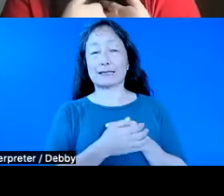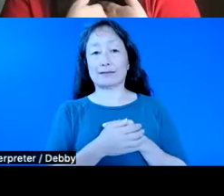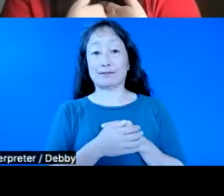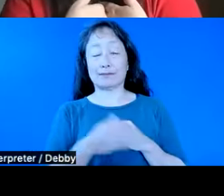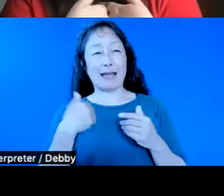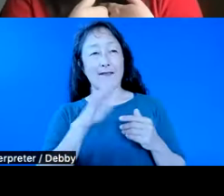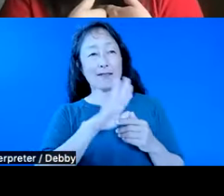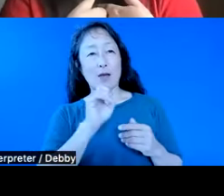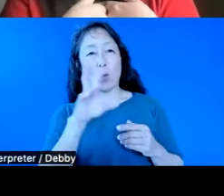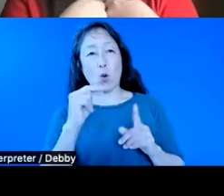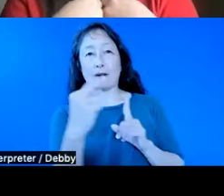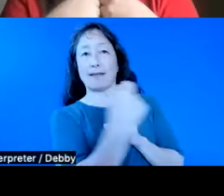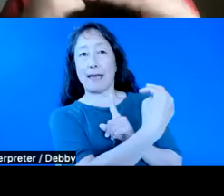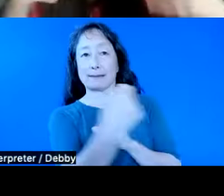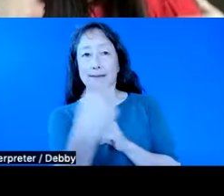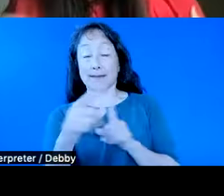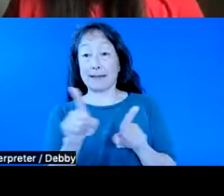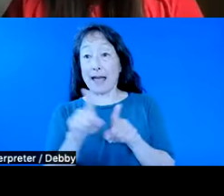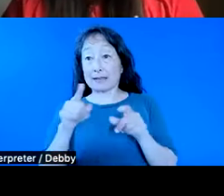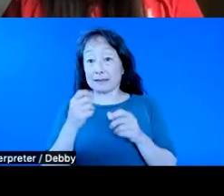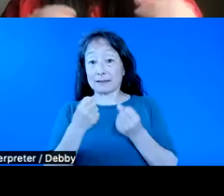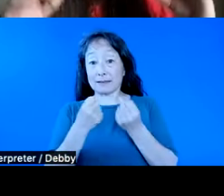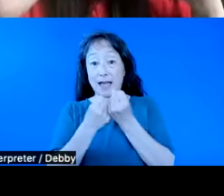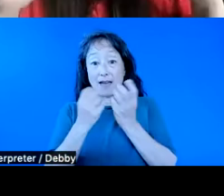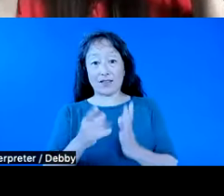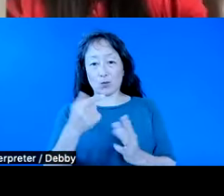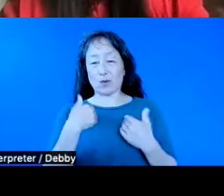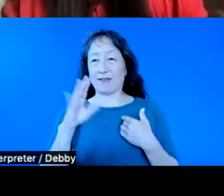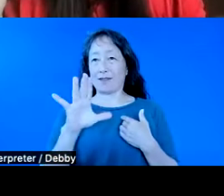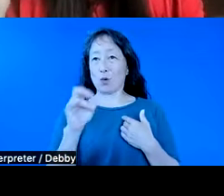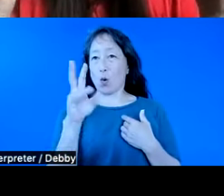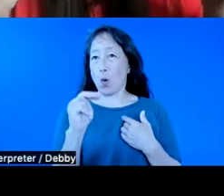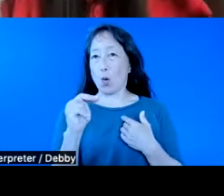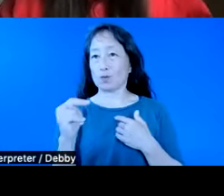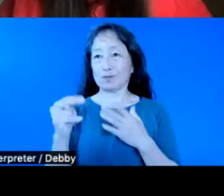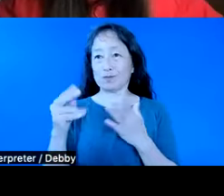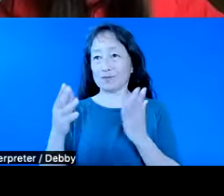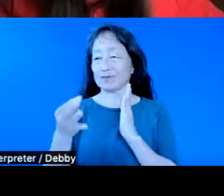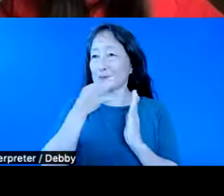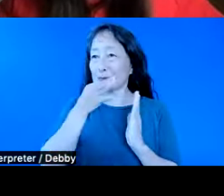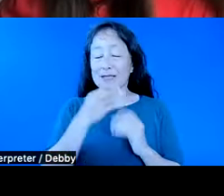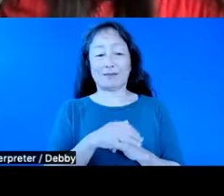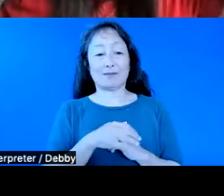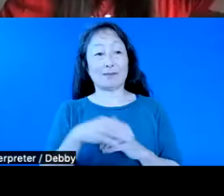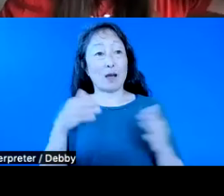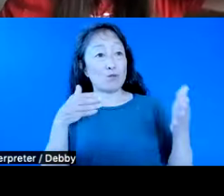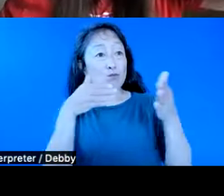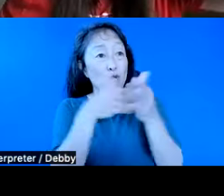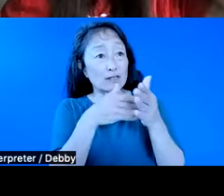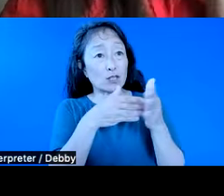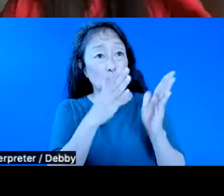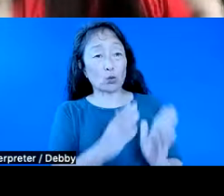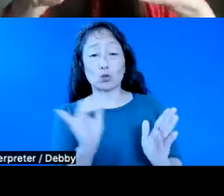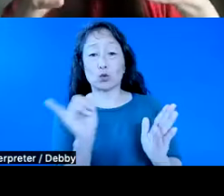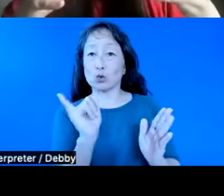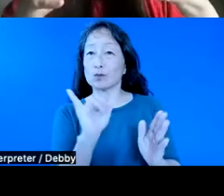coming with your own space. Prosecution, brings their own level of expertise and their role within the system, right? But